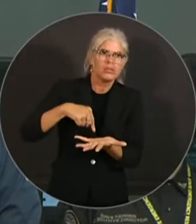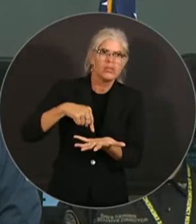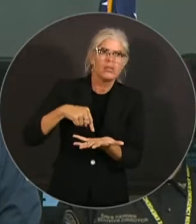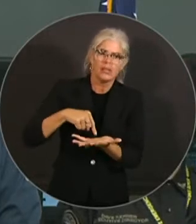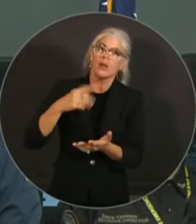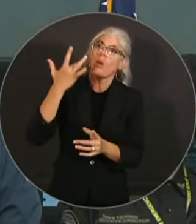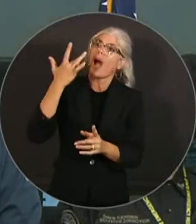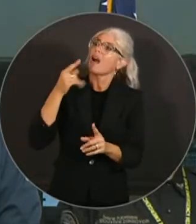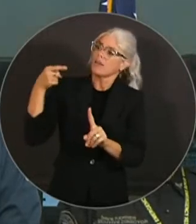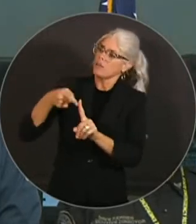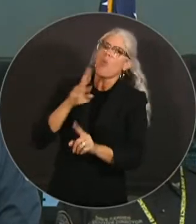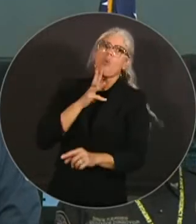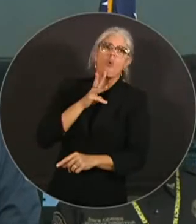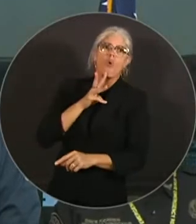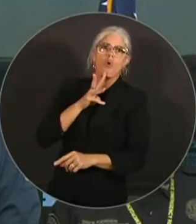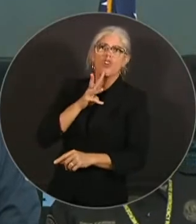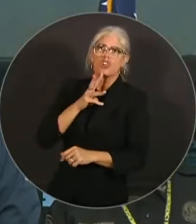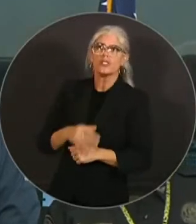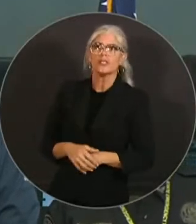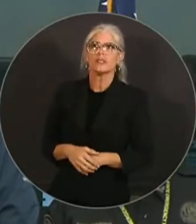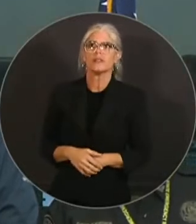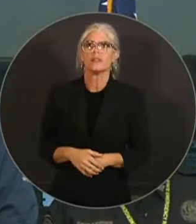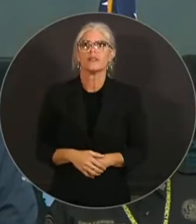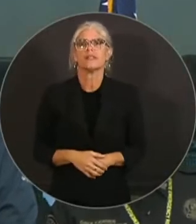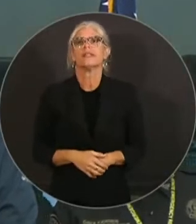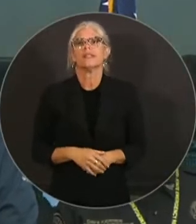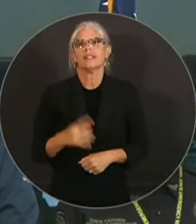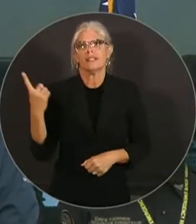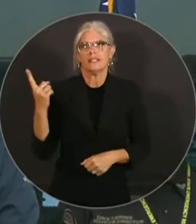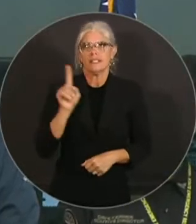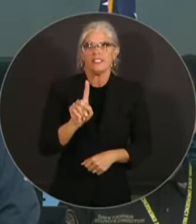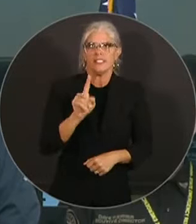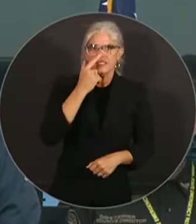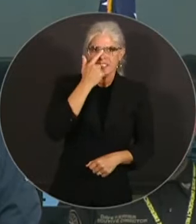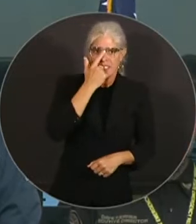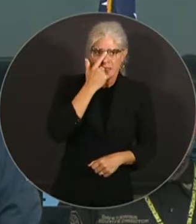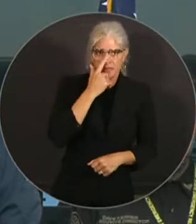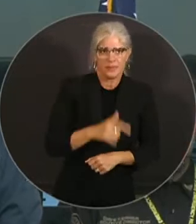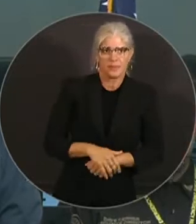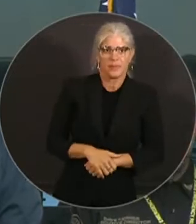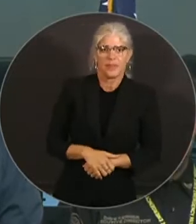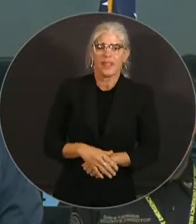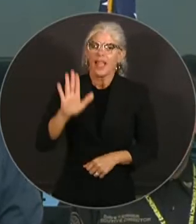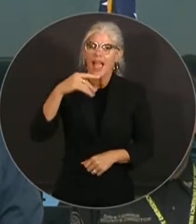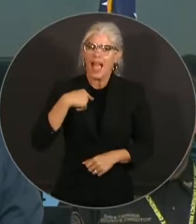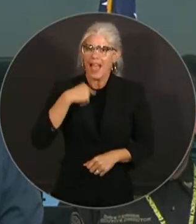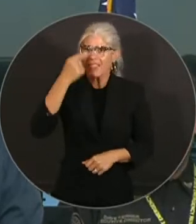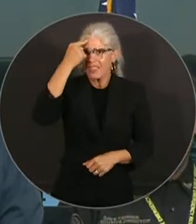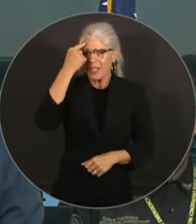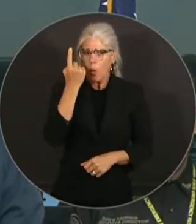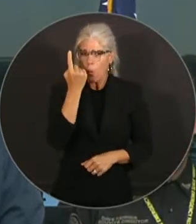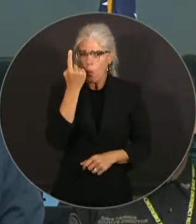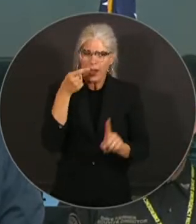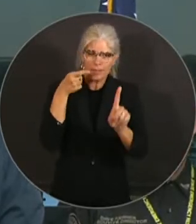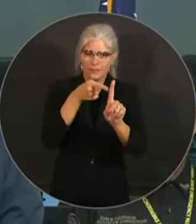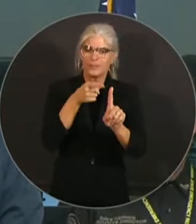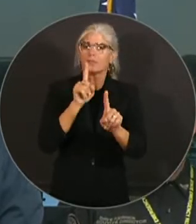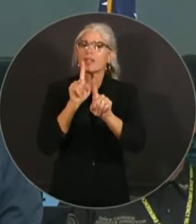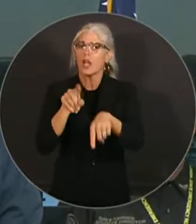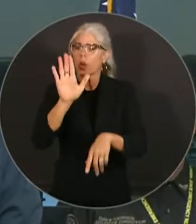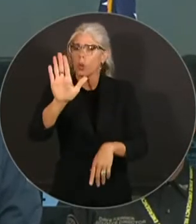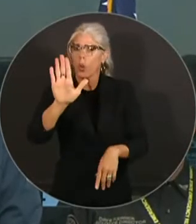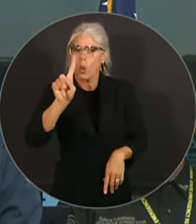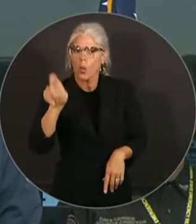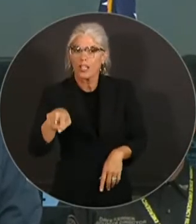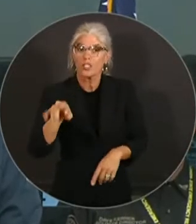address anything on that? Thank you, sir. I think one of the things to the heart of your question is the Florida Building